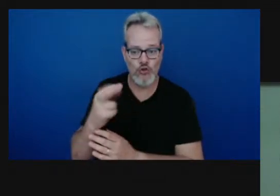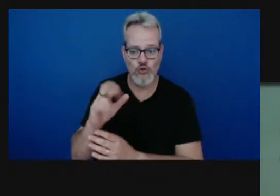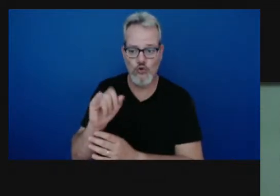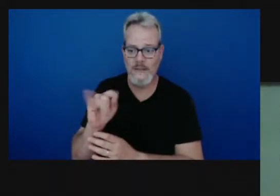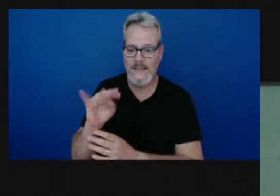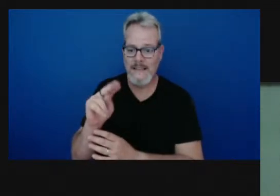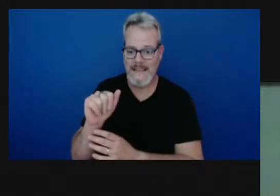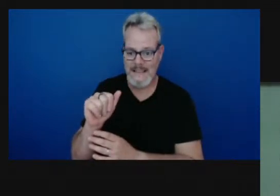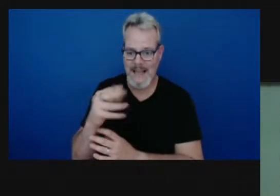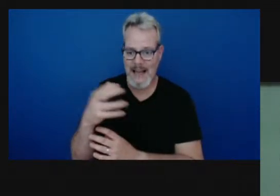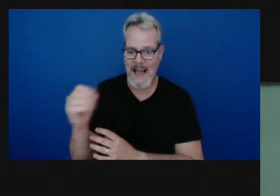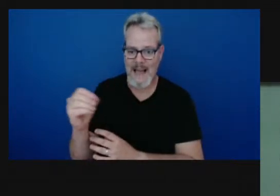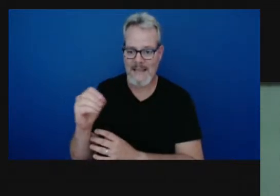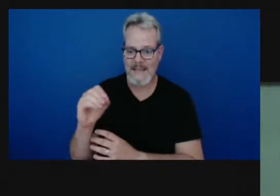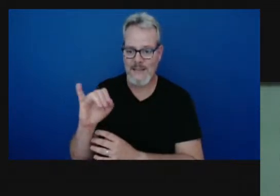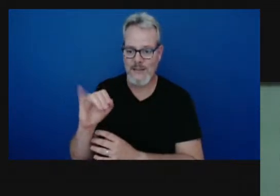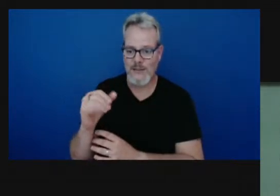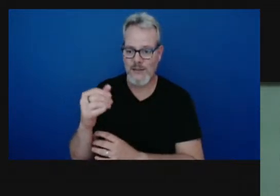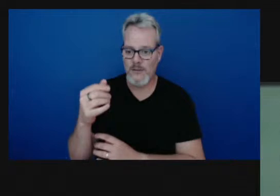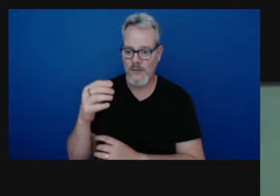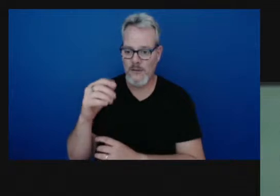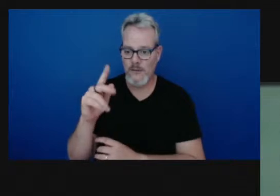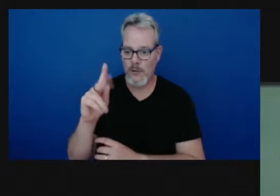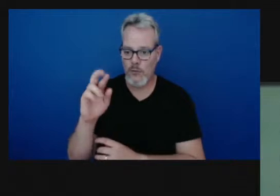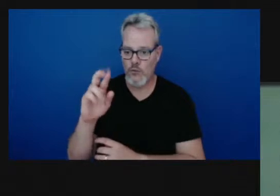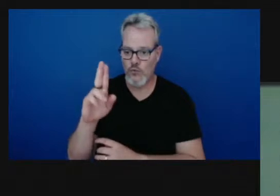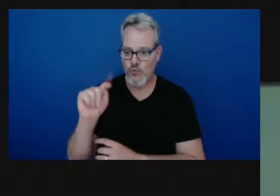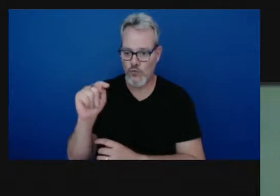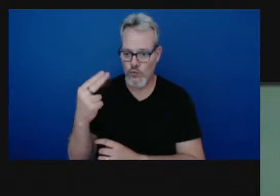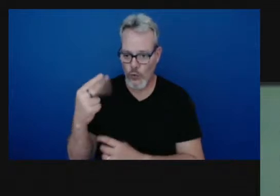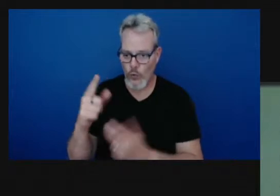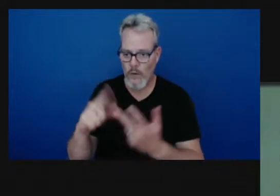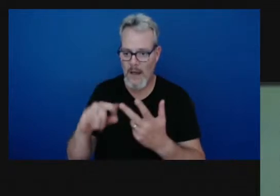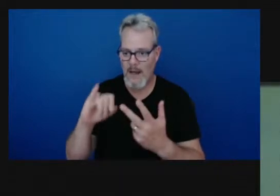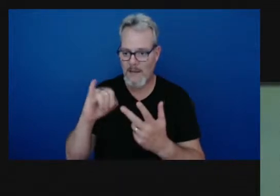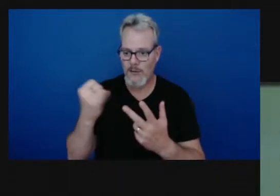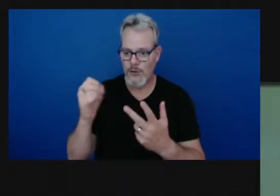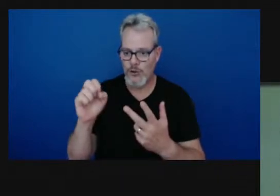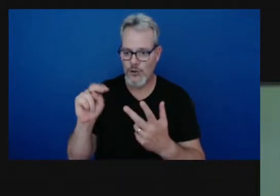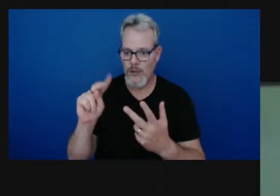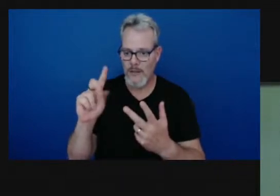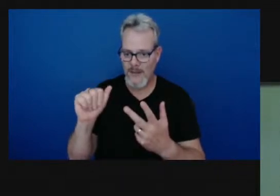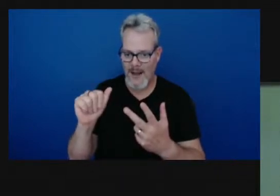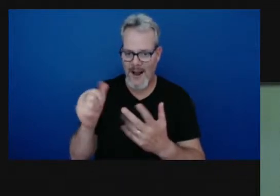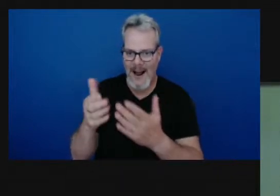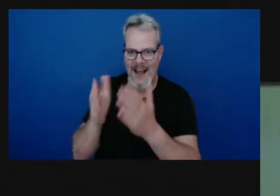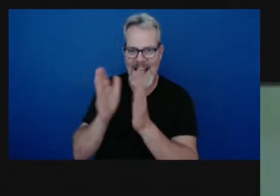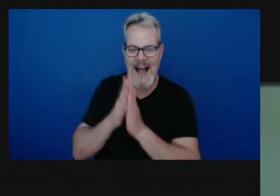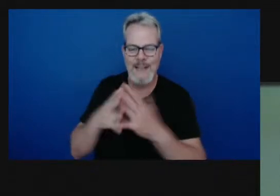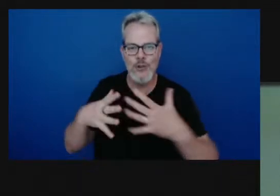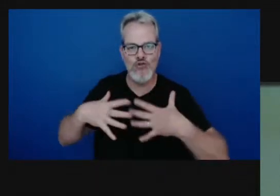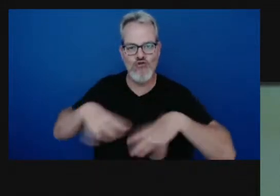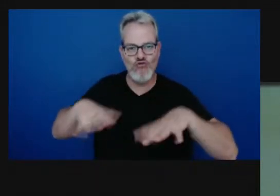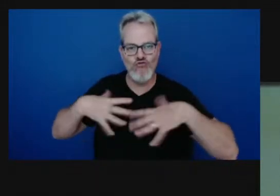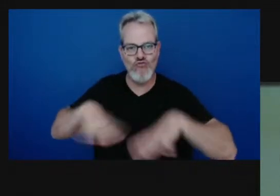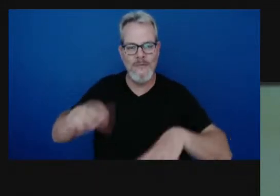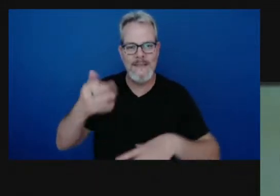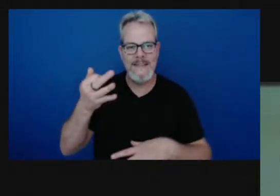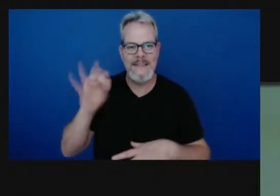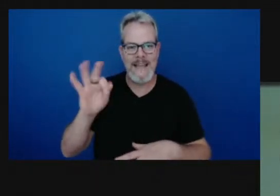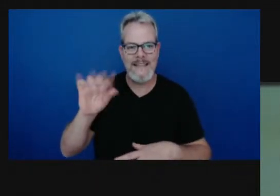Jenda Johnson to put on their best approximations of 1920s flappers costumes and